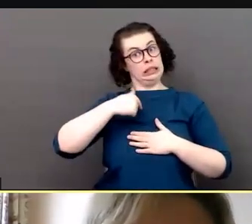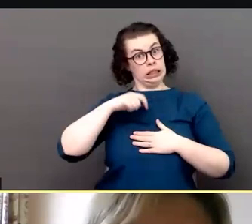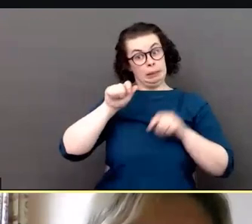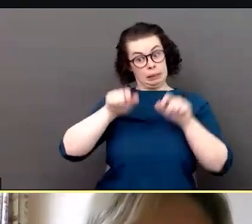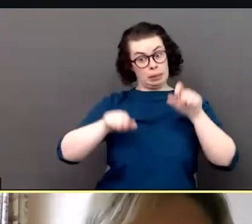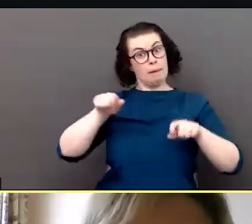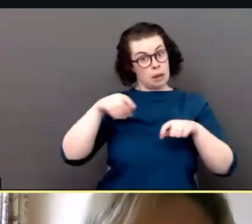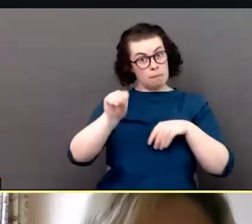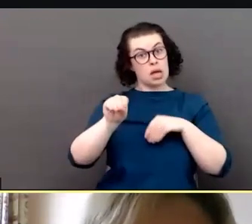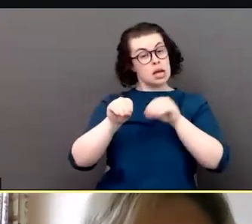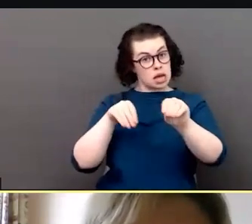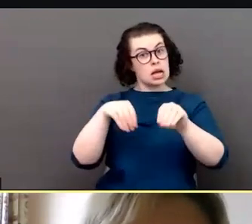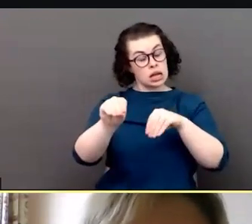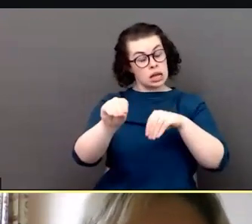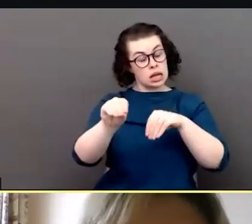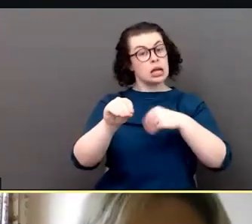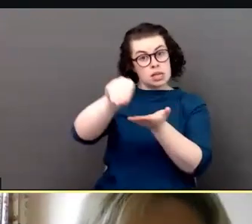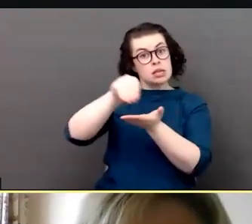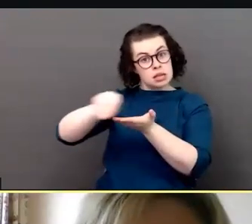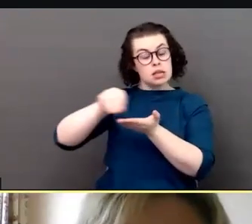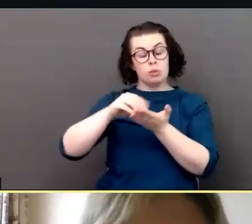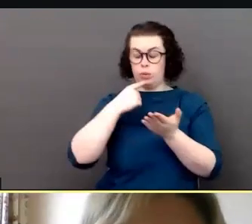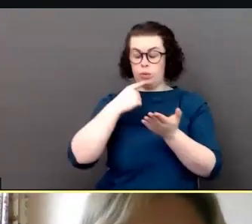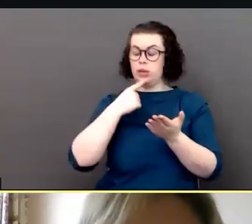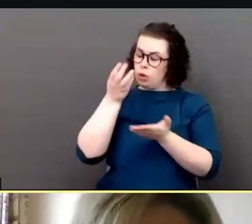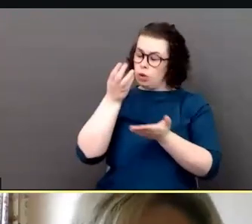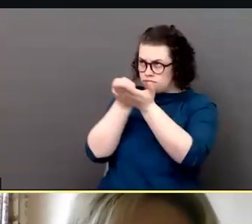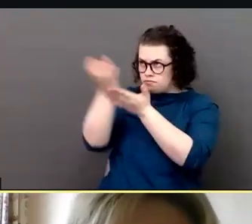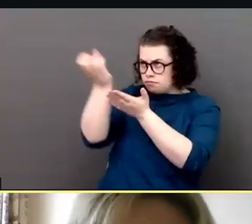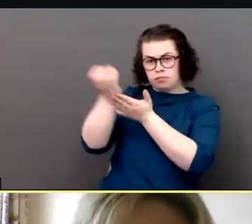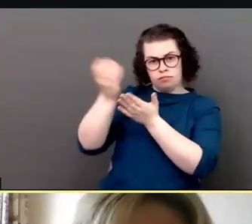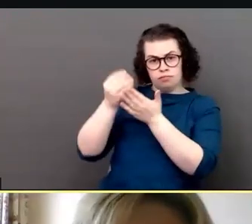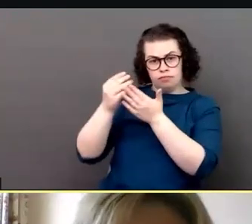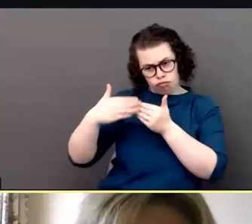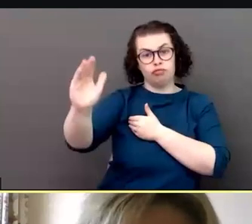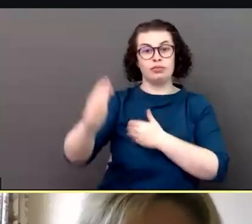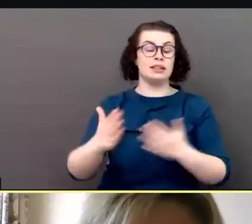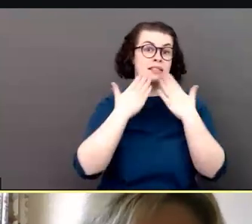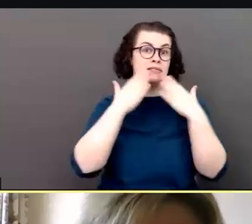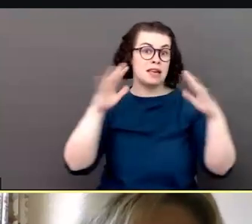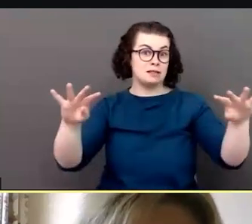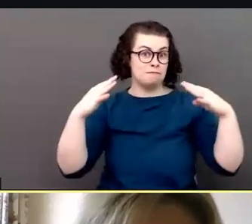to actively contribute to this important endeavor. Thank you very much for your attention.